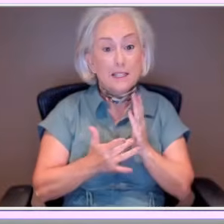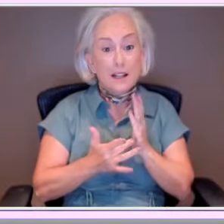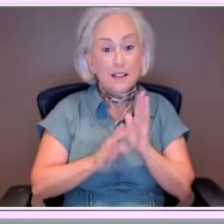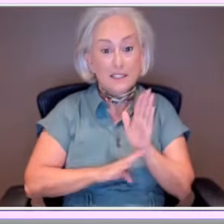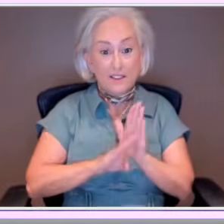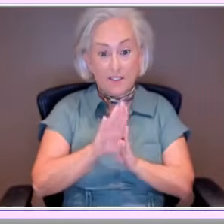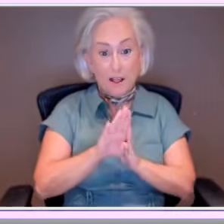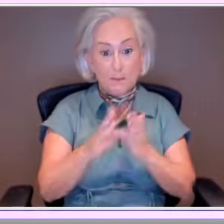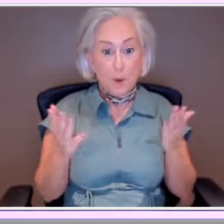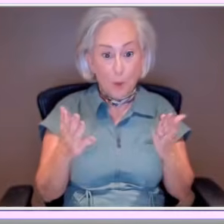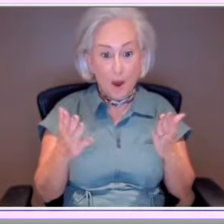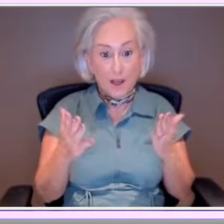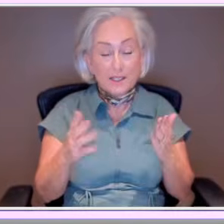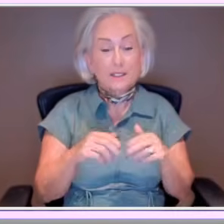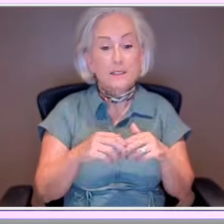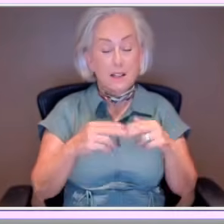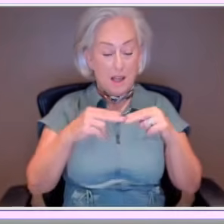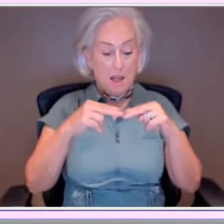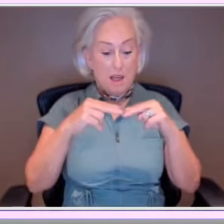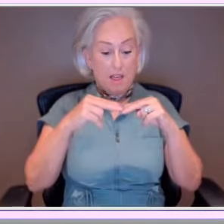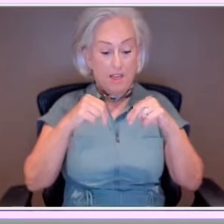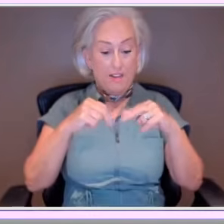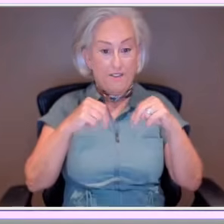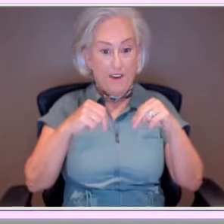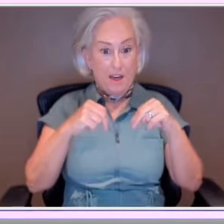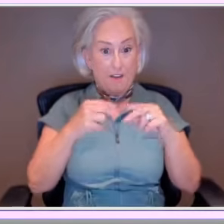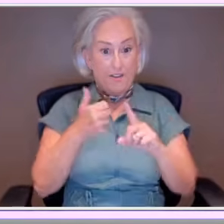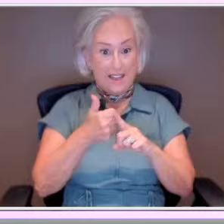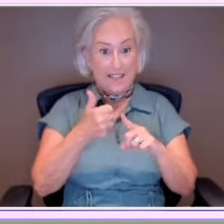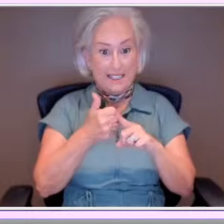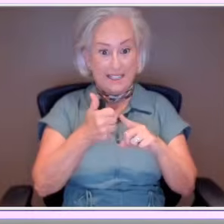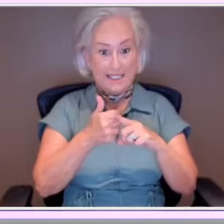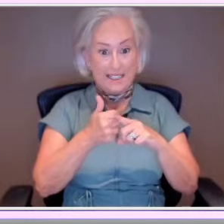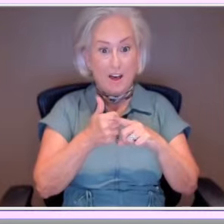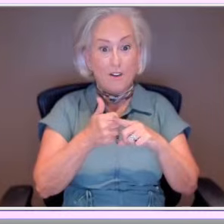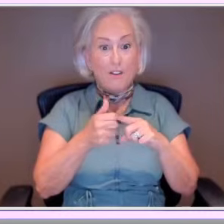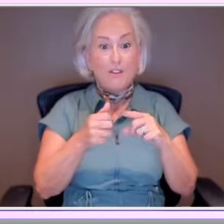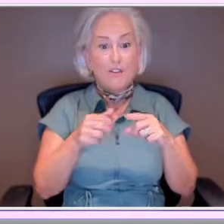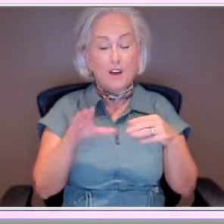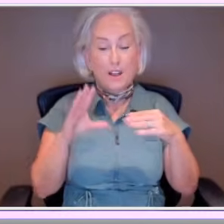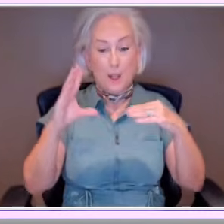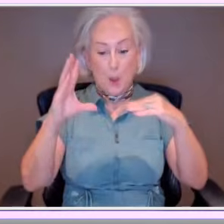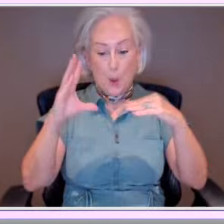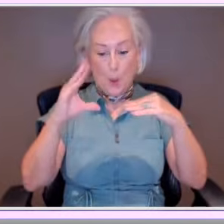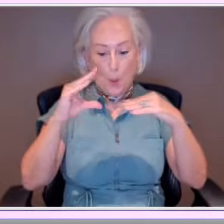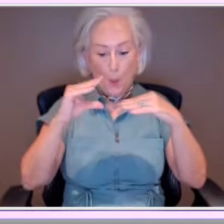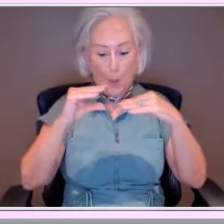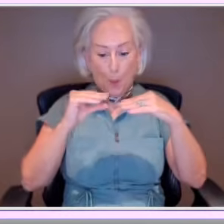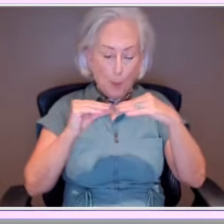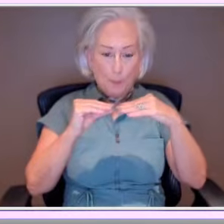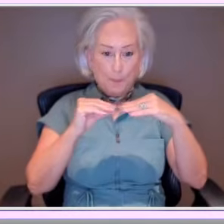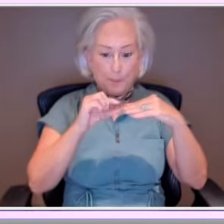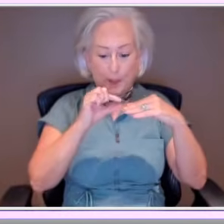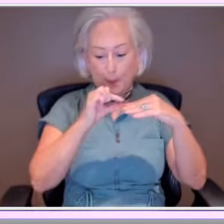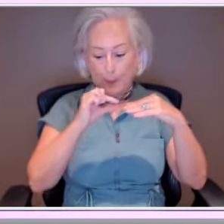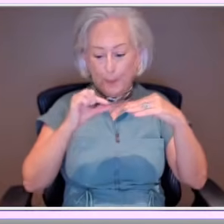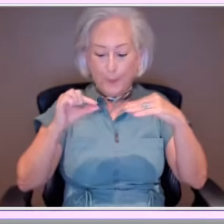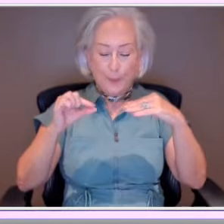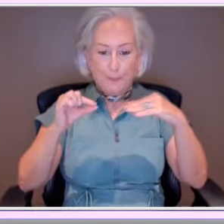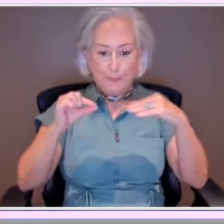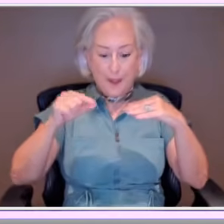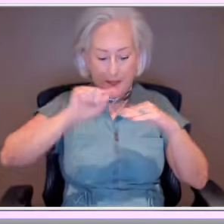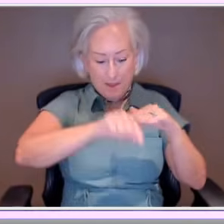down to a small caliber so that it can pass through the vessels, and then get it in position and then open it to its full